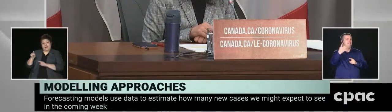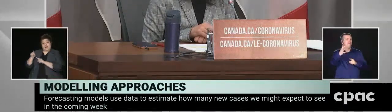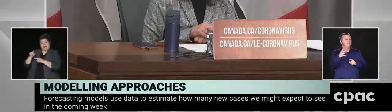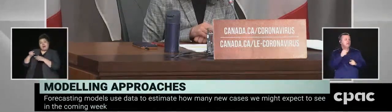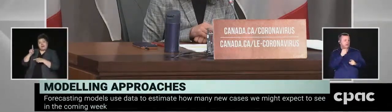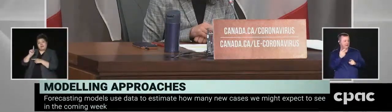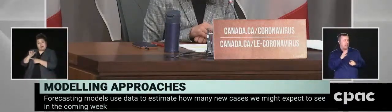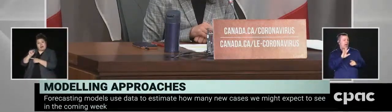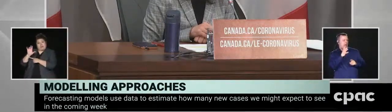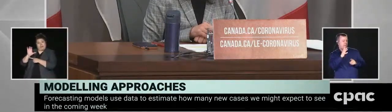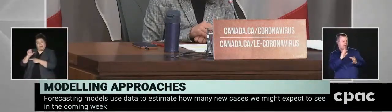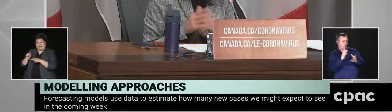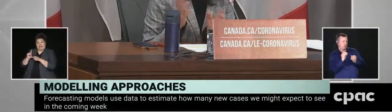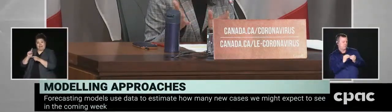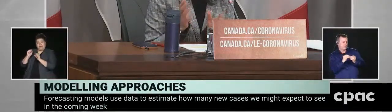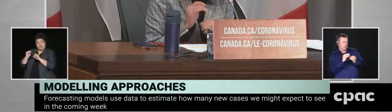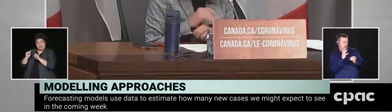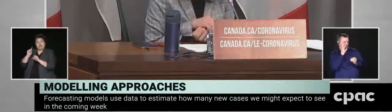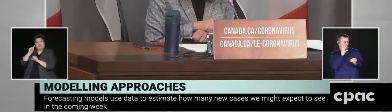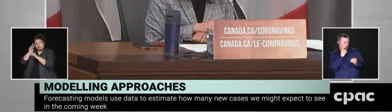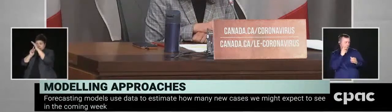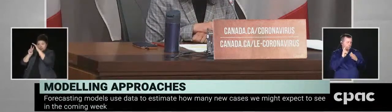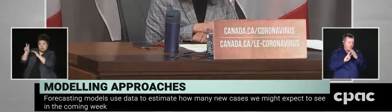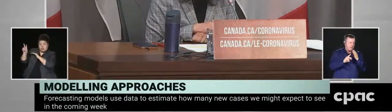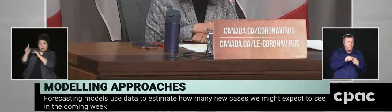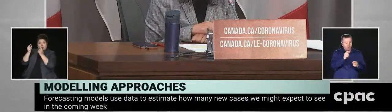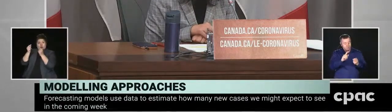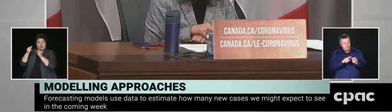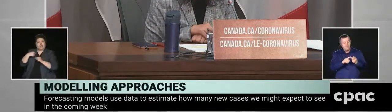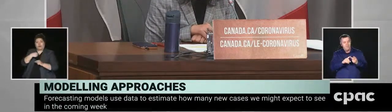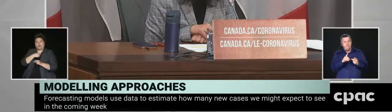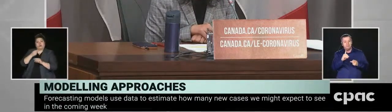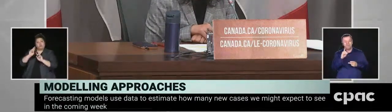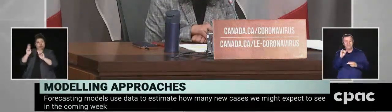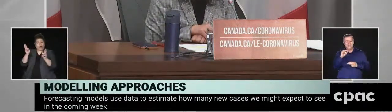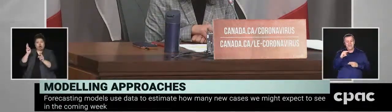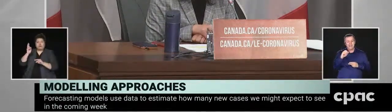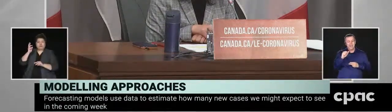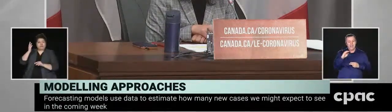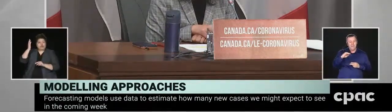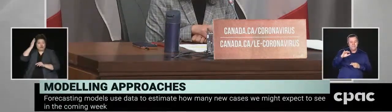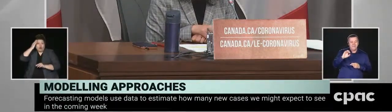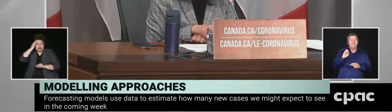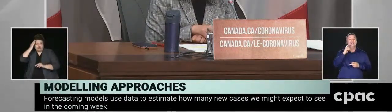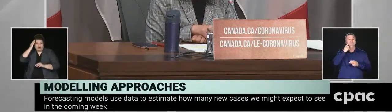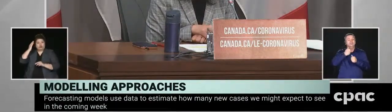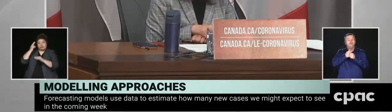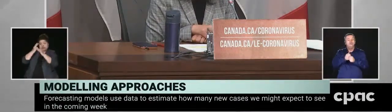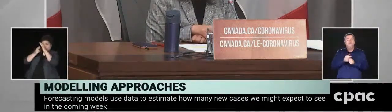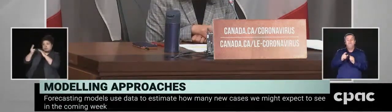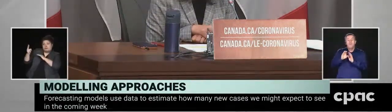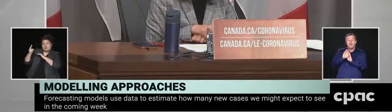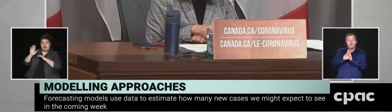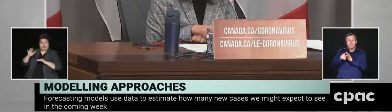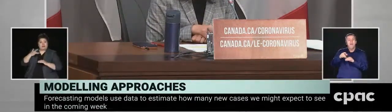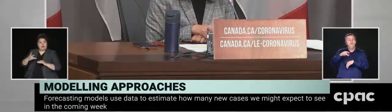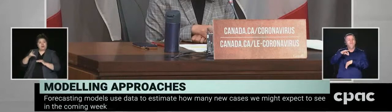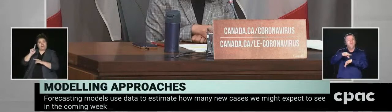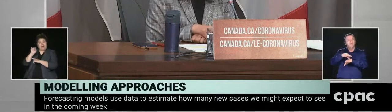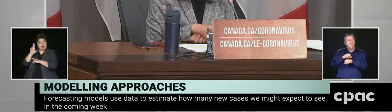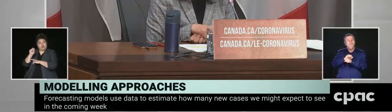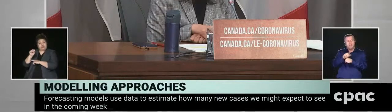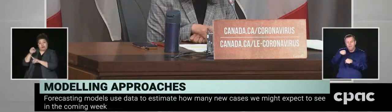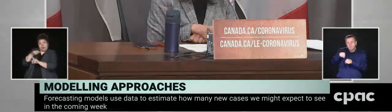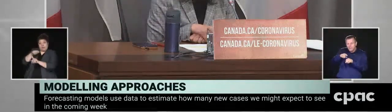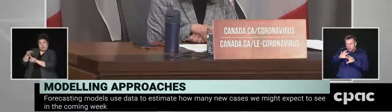view using our knowledge, which is evolving, of how the virus behaves. It helps us look at different scenarios and the